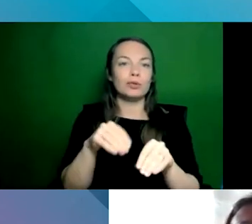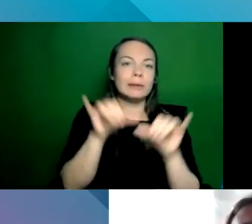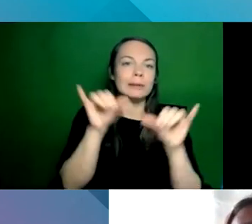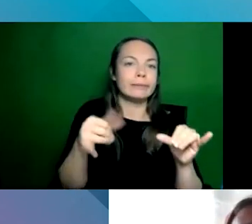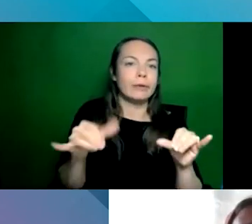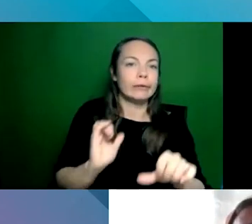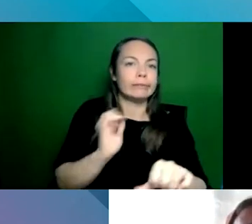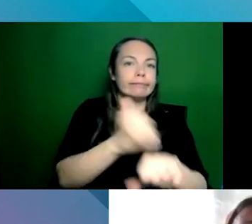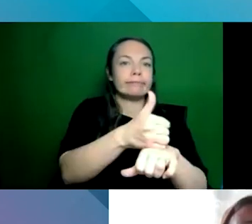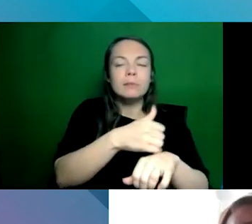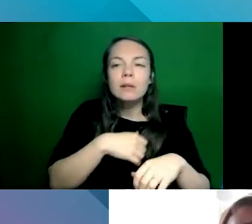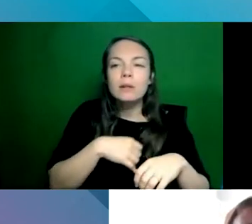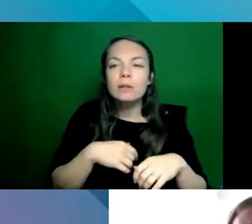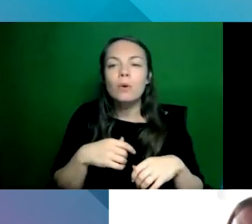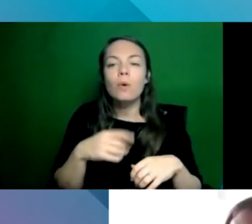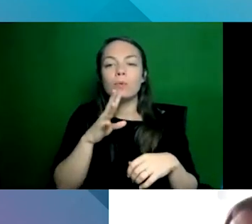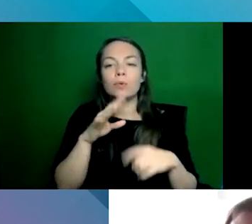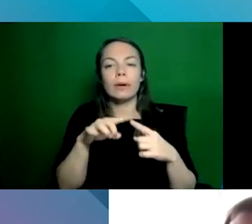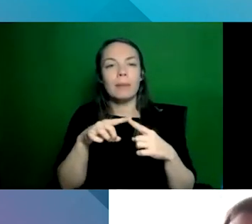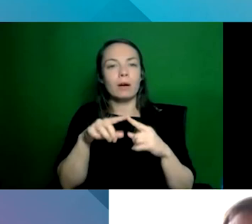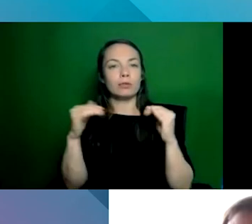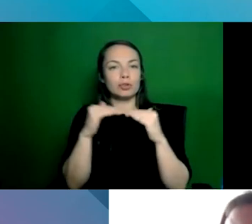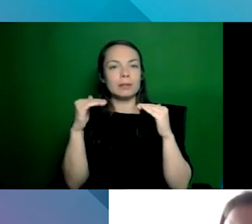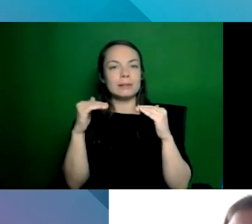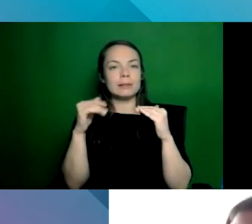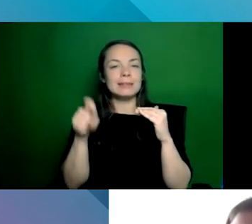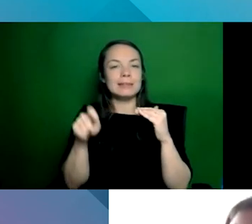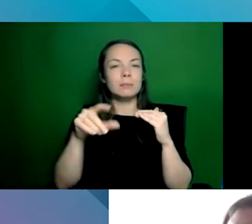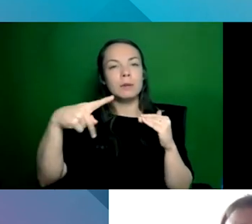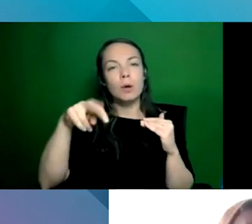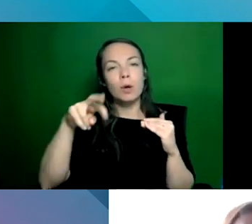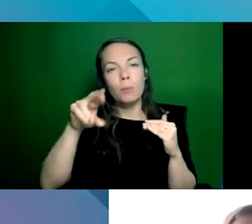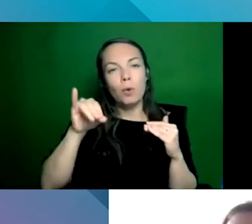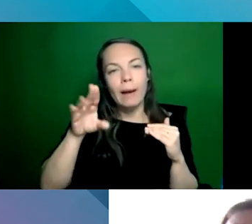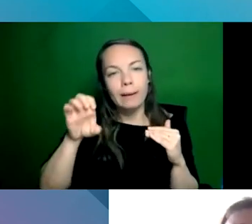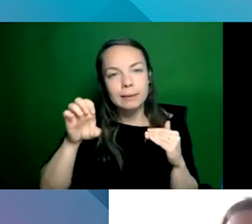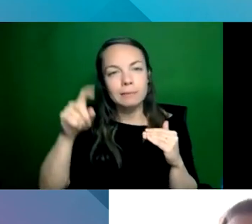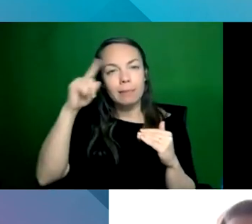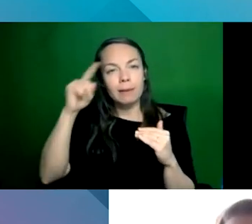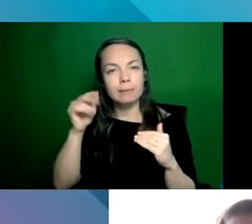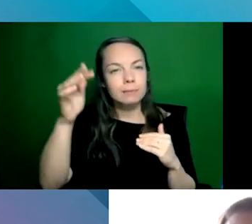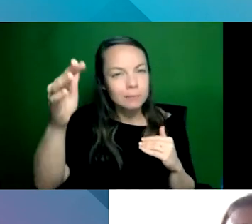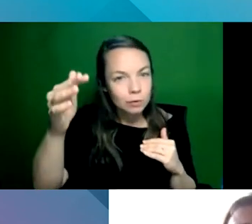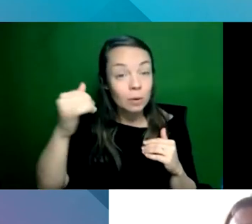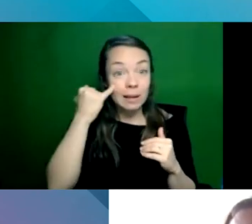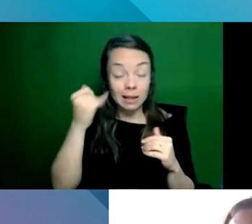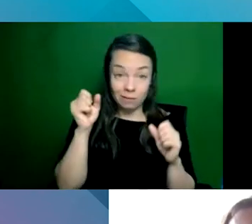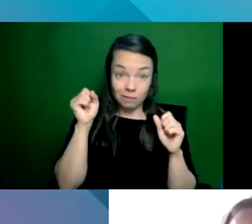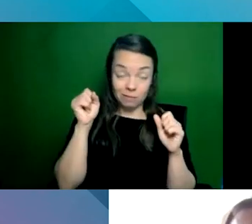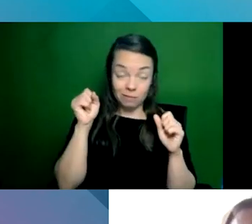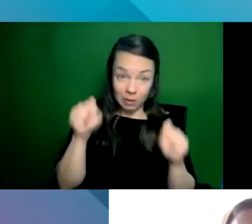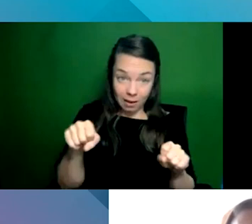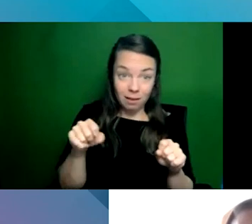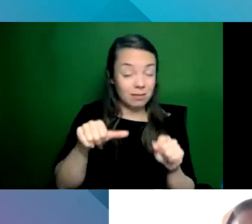about. Justice also needs to be proactive and preventative. And so if we're going to do that, I think that's fantastic, but it needs to be